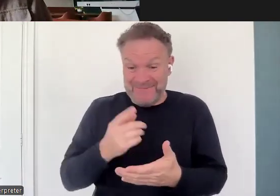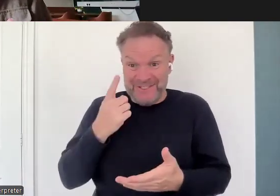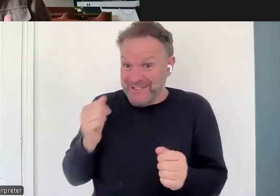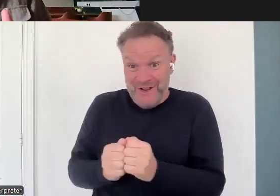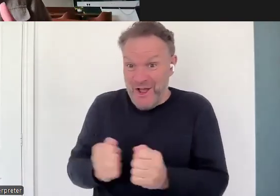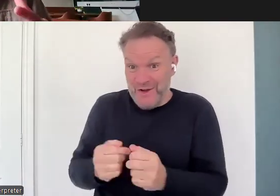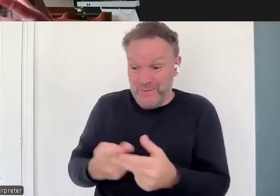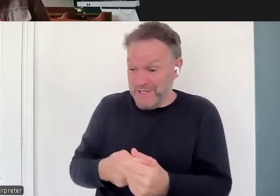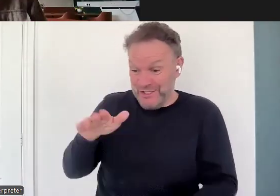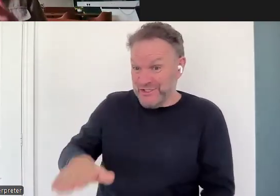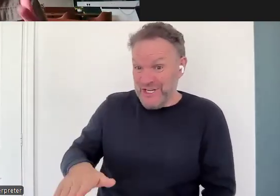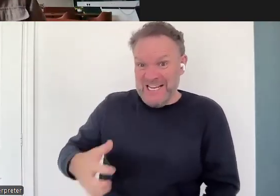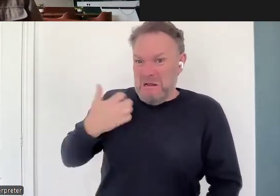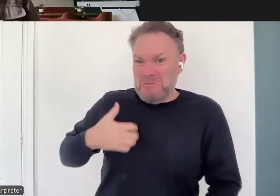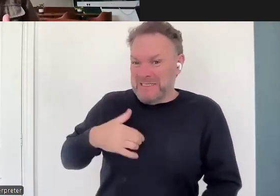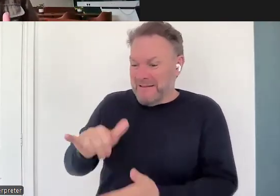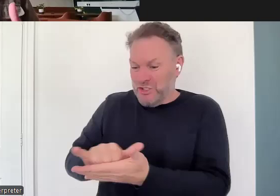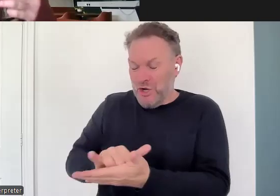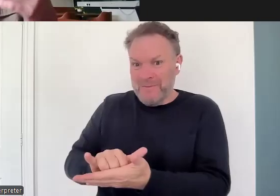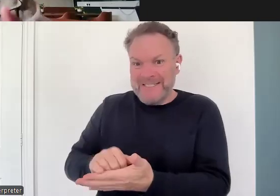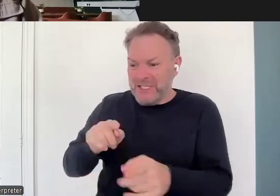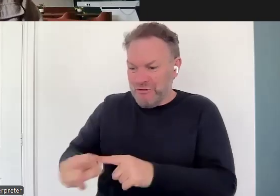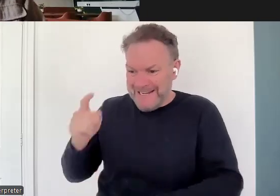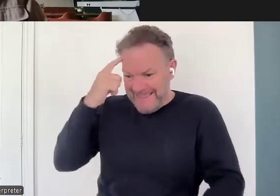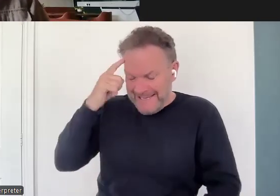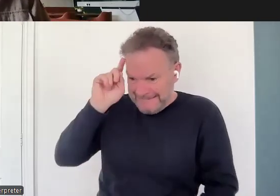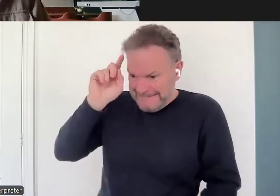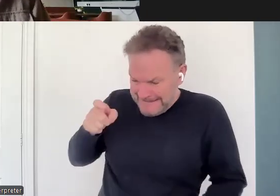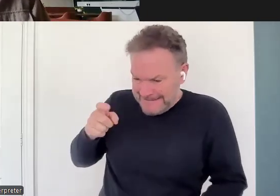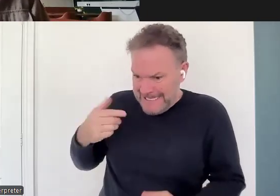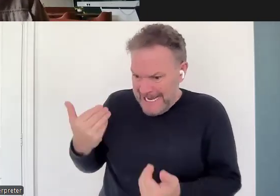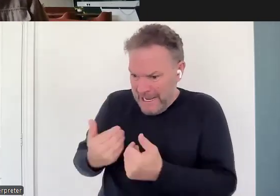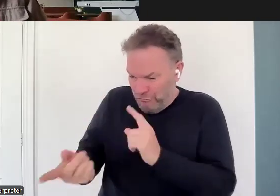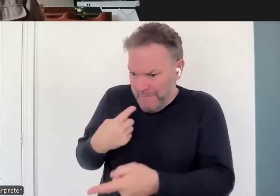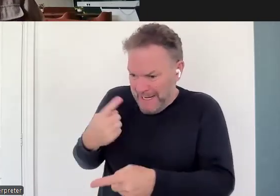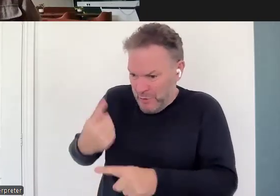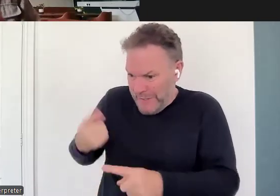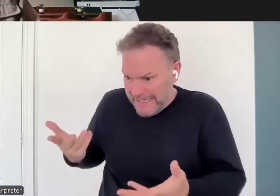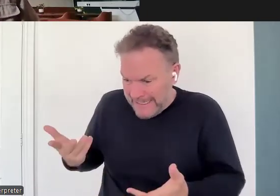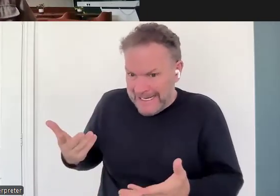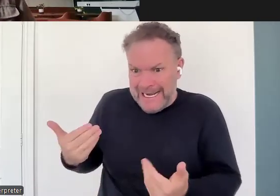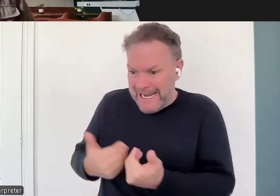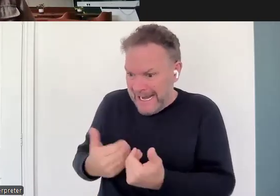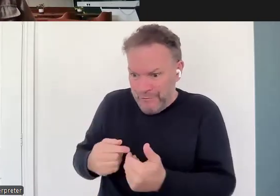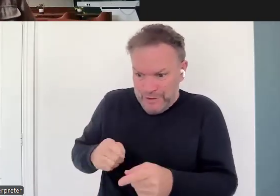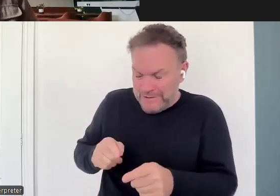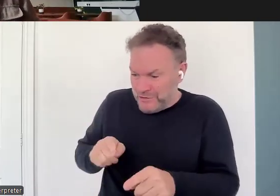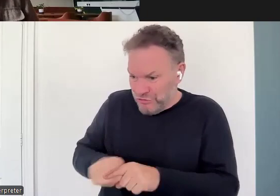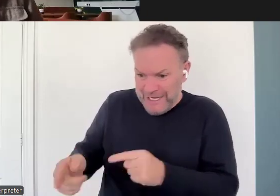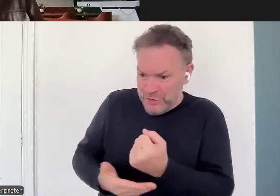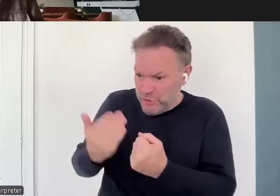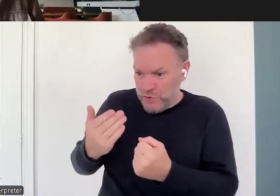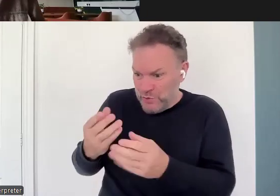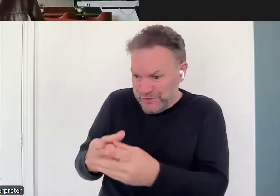far. You need to innovate. You need to respond to what's actually happening. You need to trial new solutions. You need to